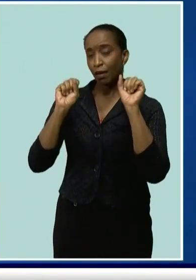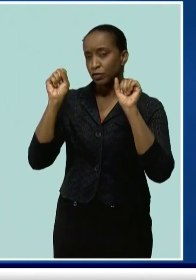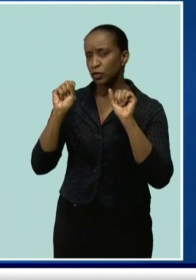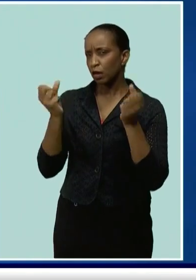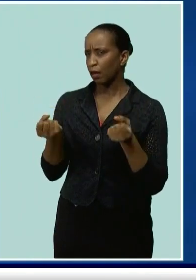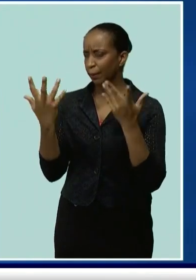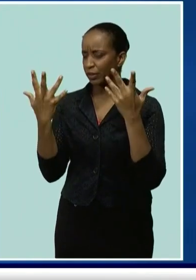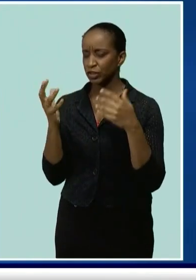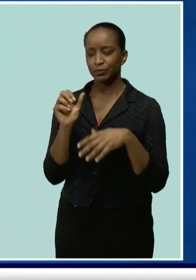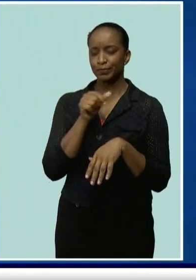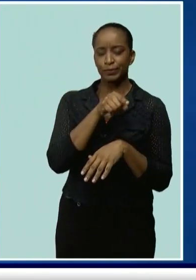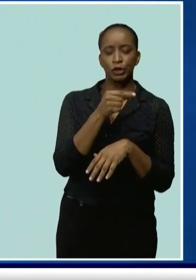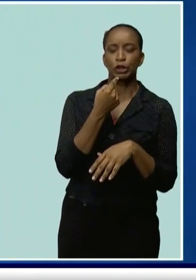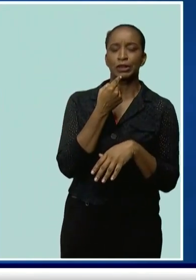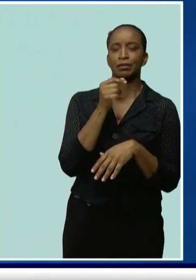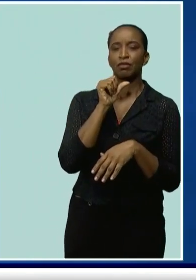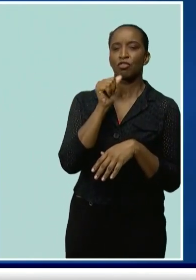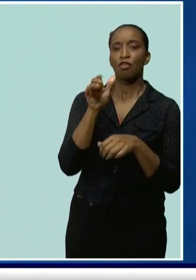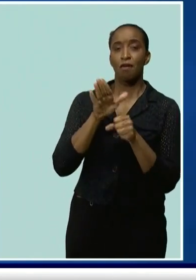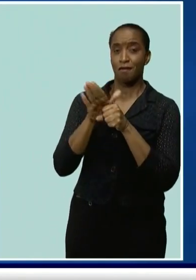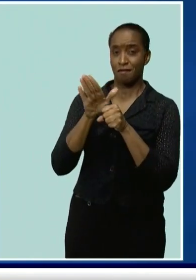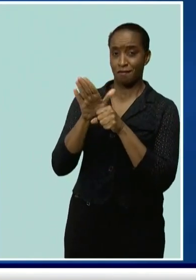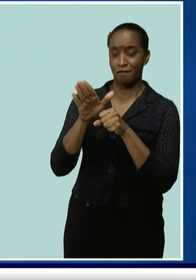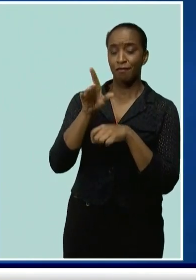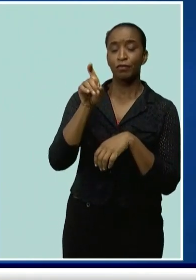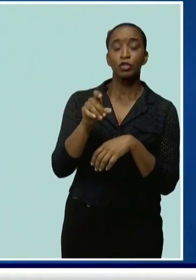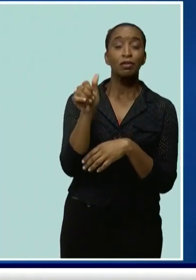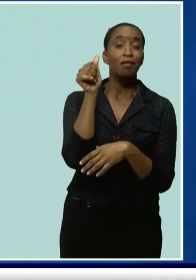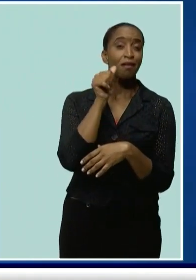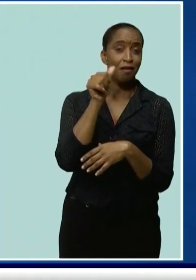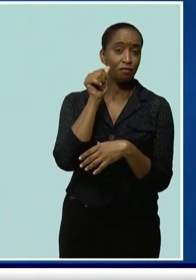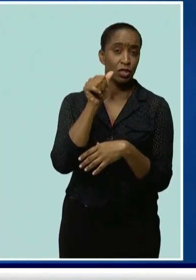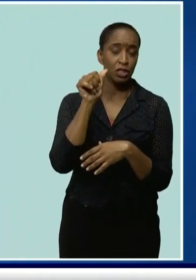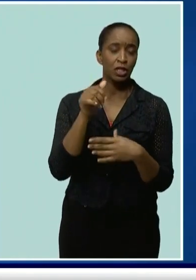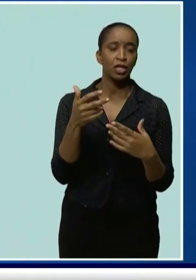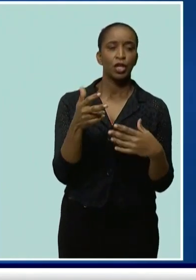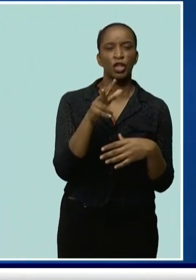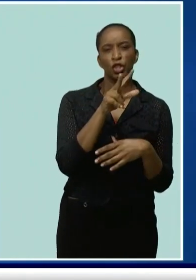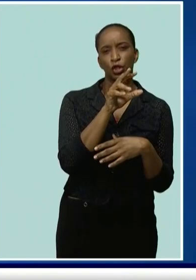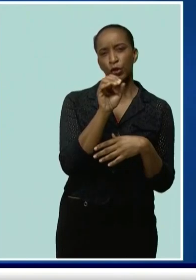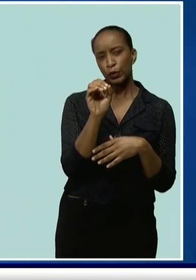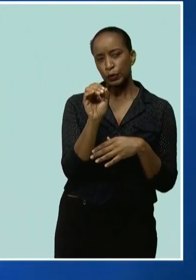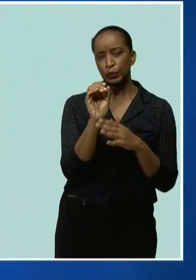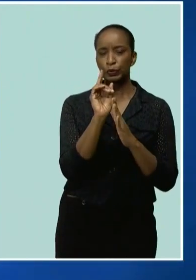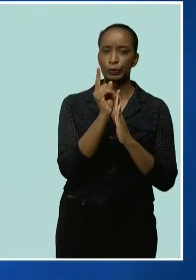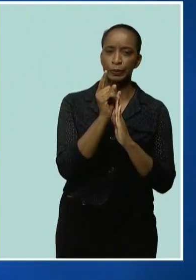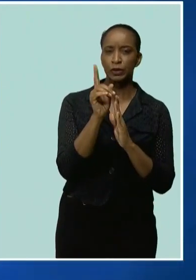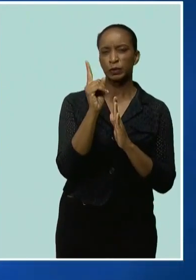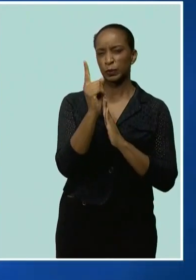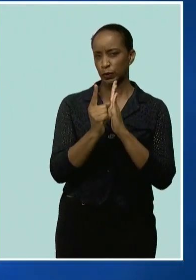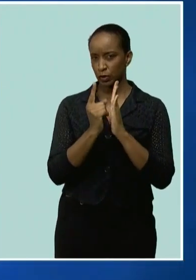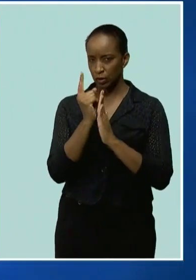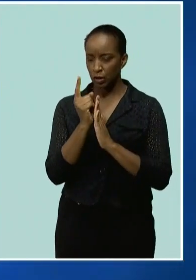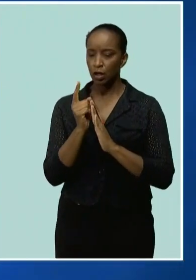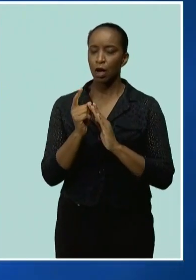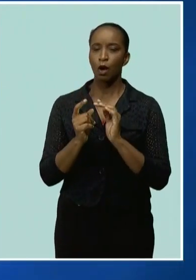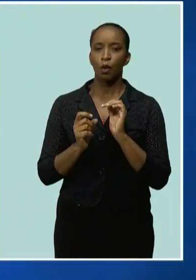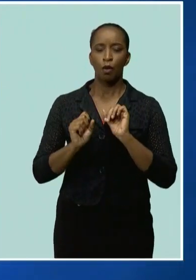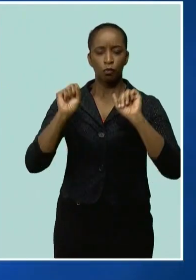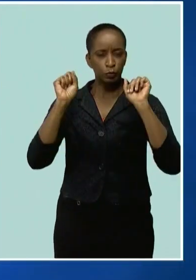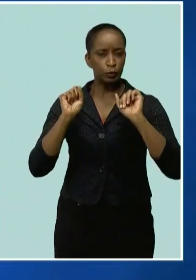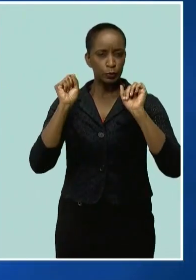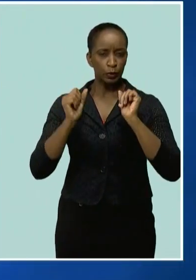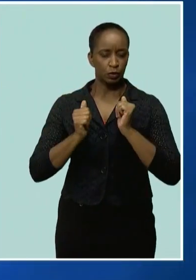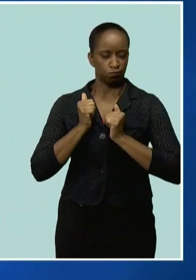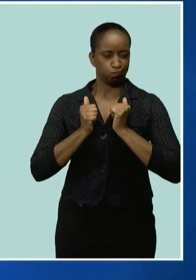to now get away. Unfortunately, the COVID pandemic reversed what people did and practices. Get away from more